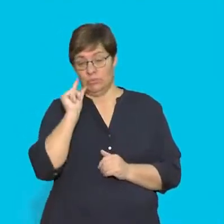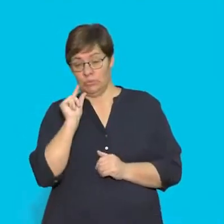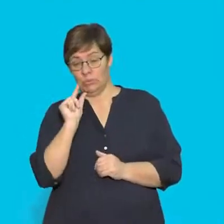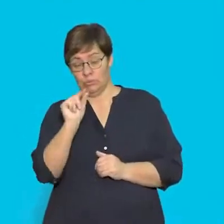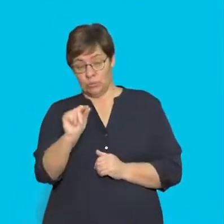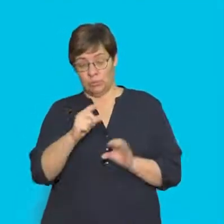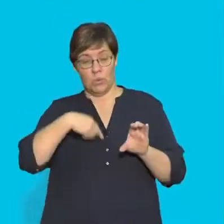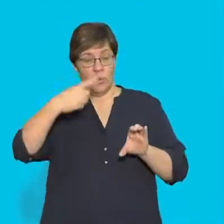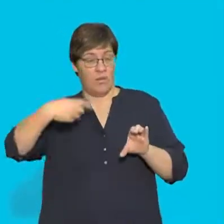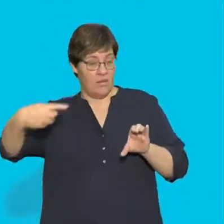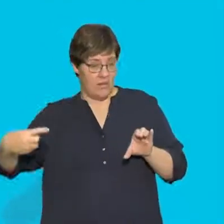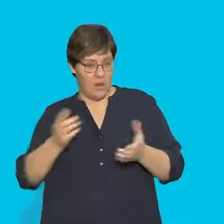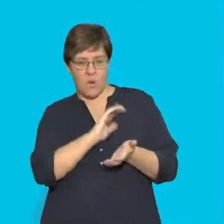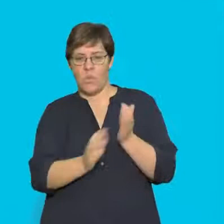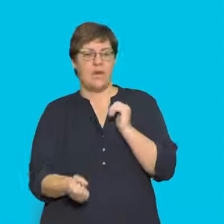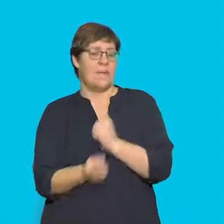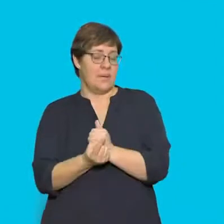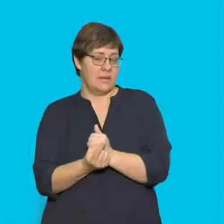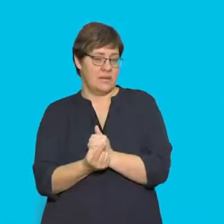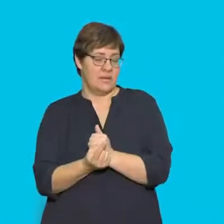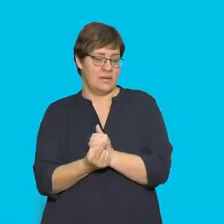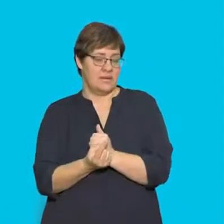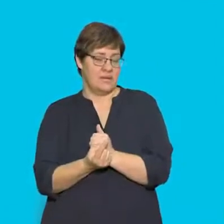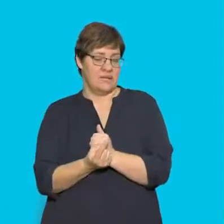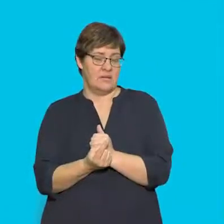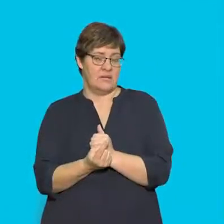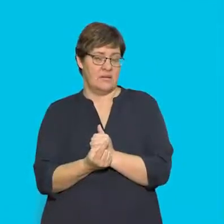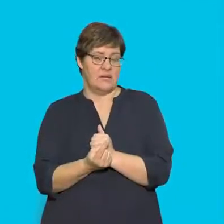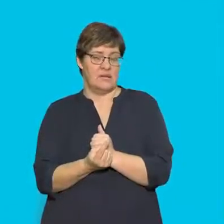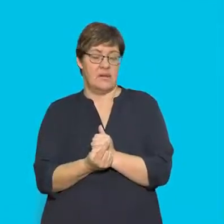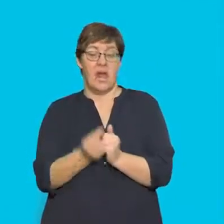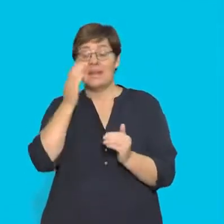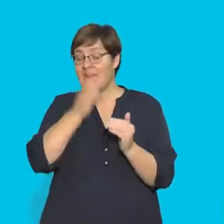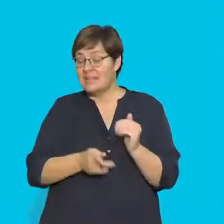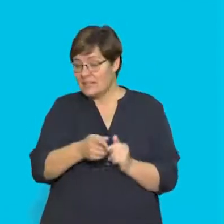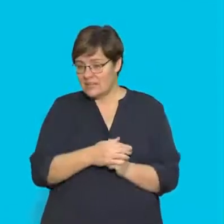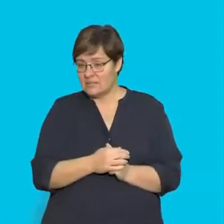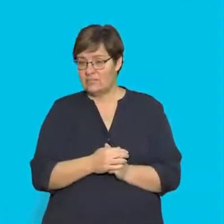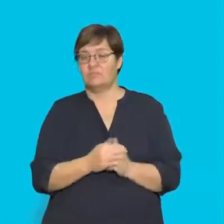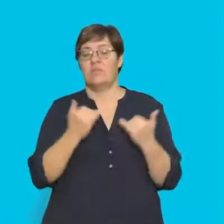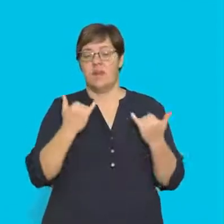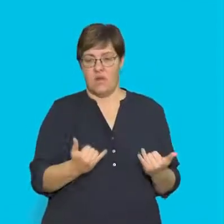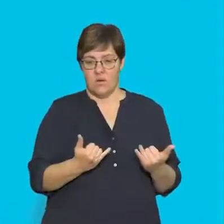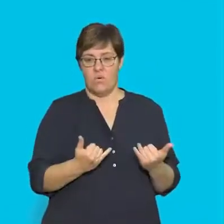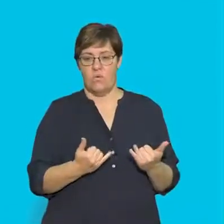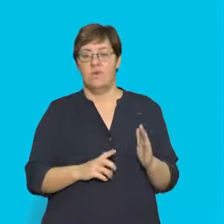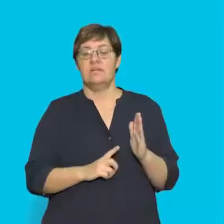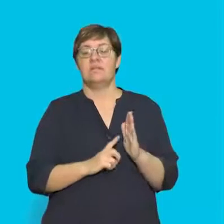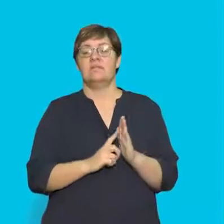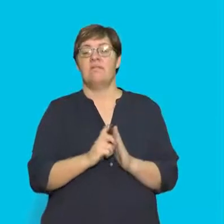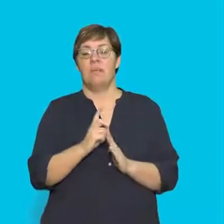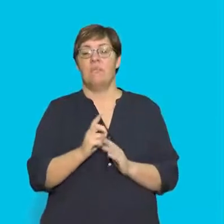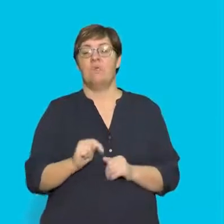coil, what happens to the pole at the end of the coil? Well, it's going to develop a North